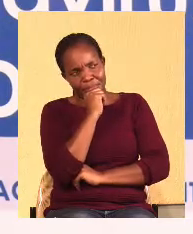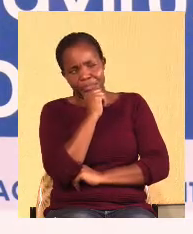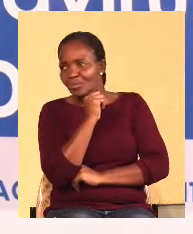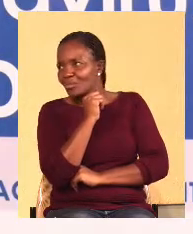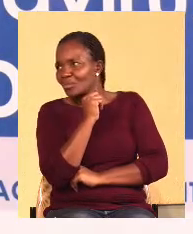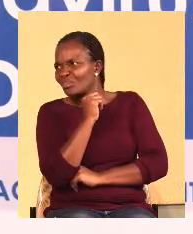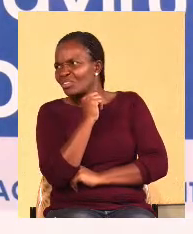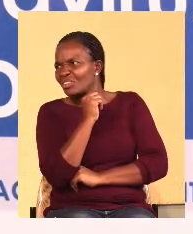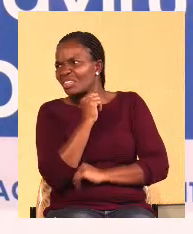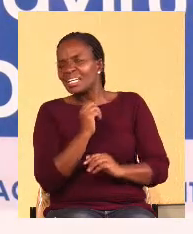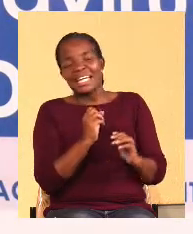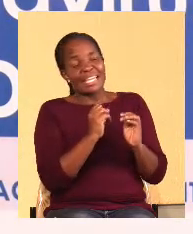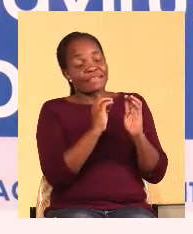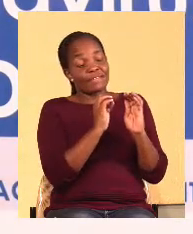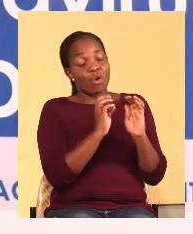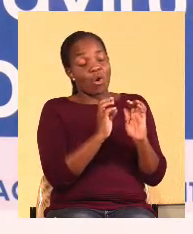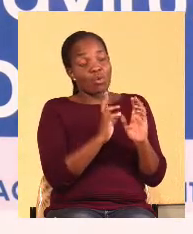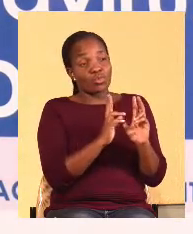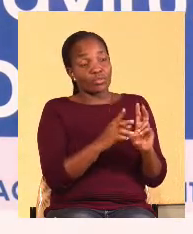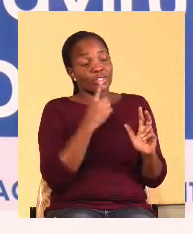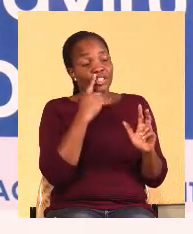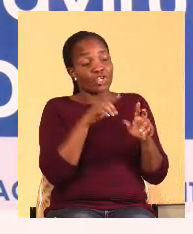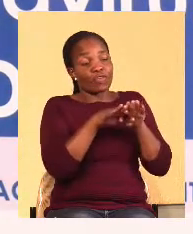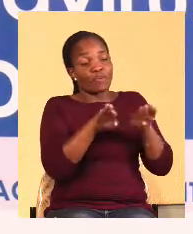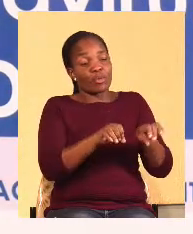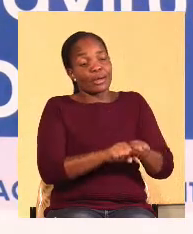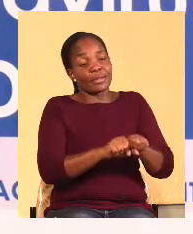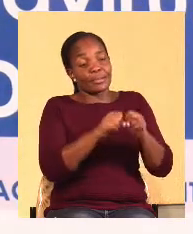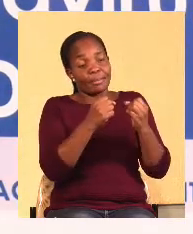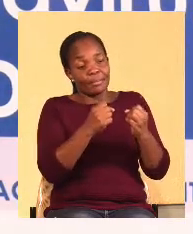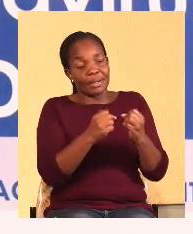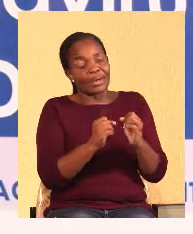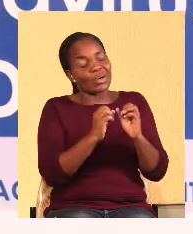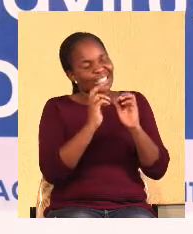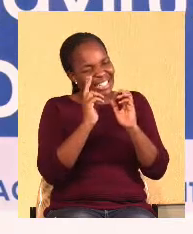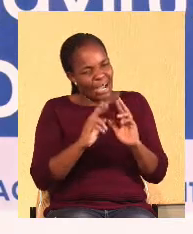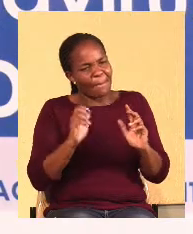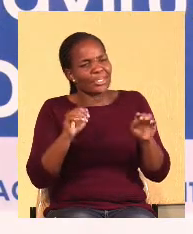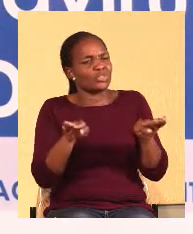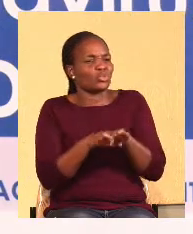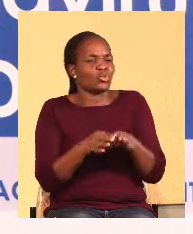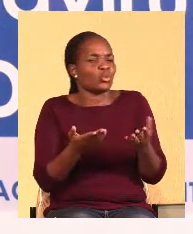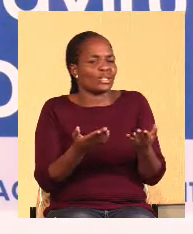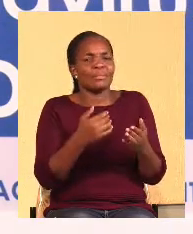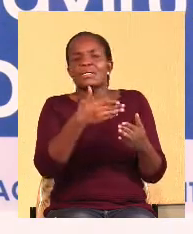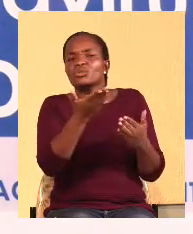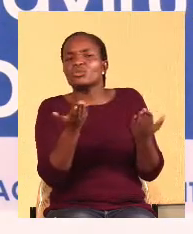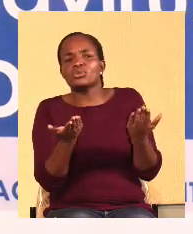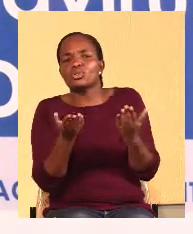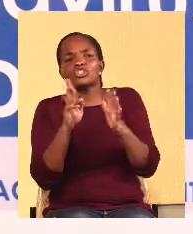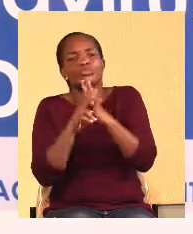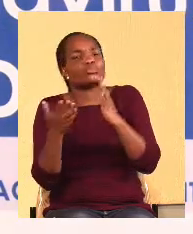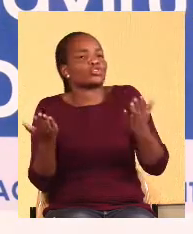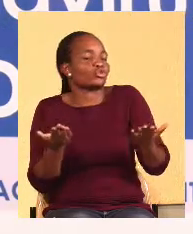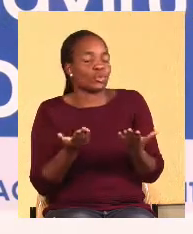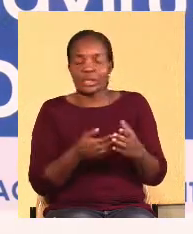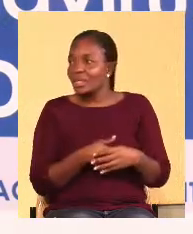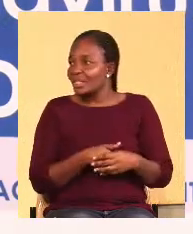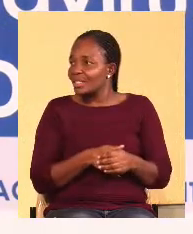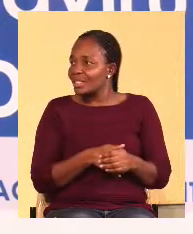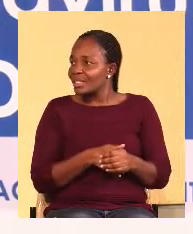what exactly is the police supposed to do? Let's say they get to a place where maybe people are breaching the regulations. What is the first thing that they're supposed to do? How do they communicate? And